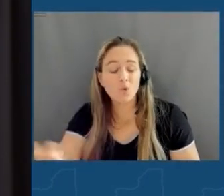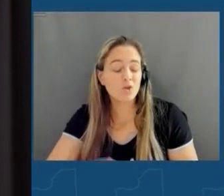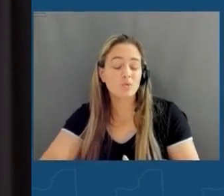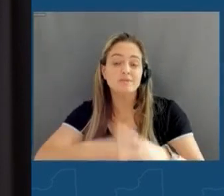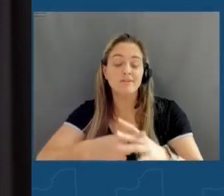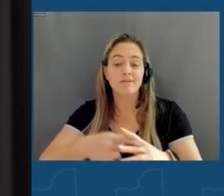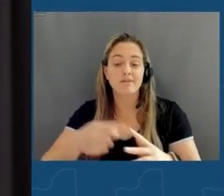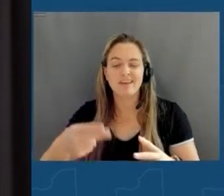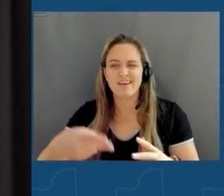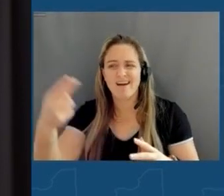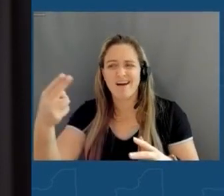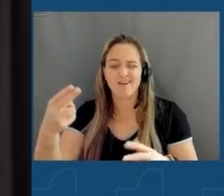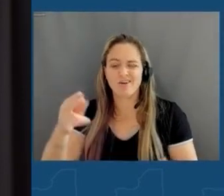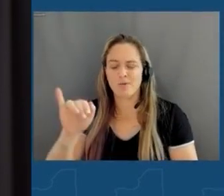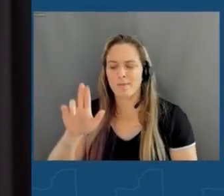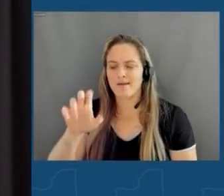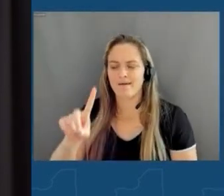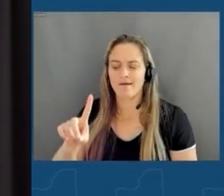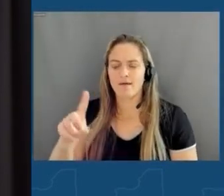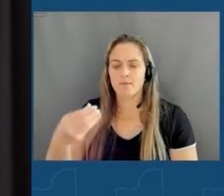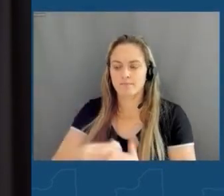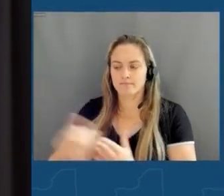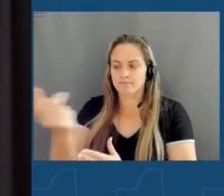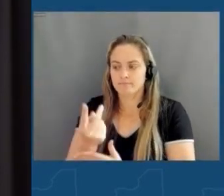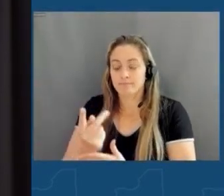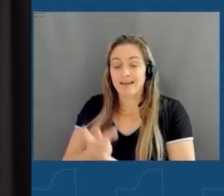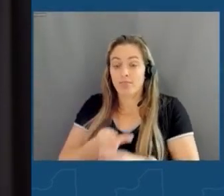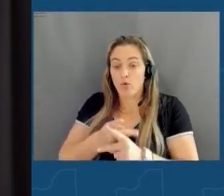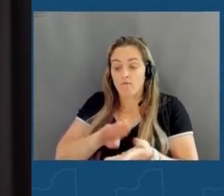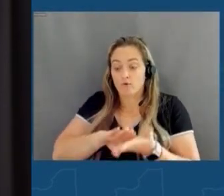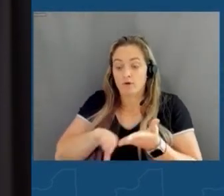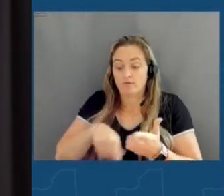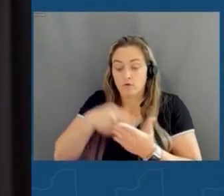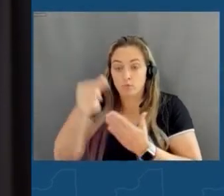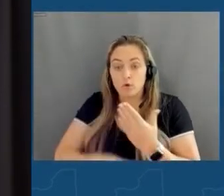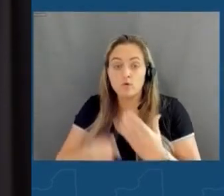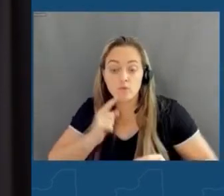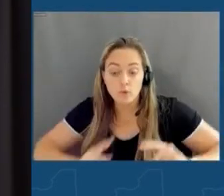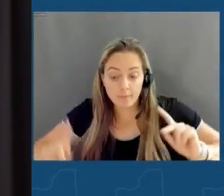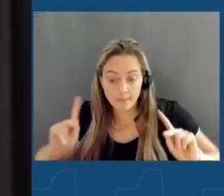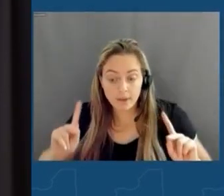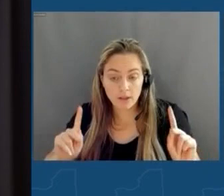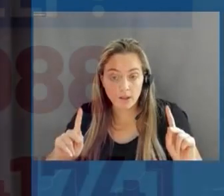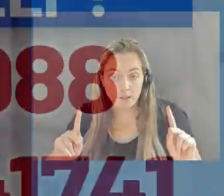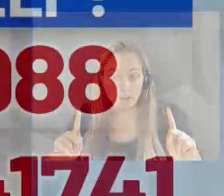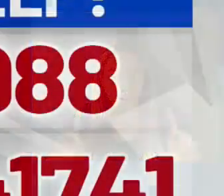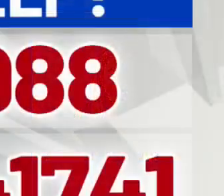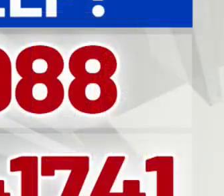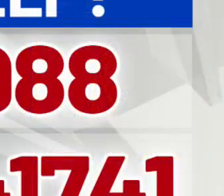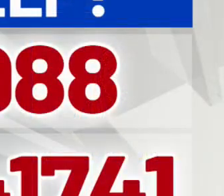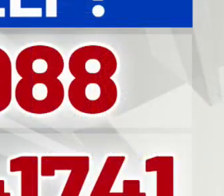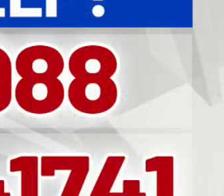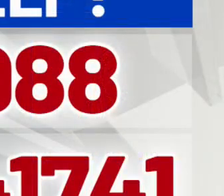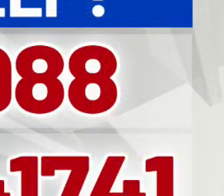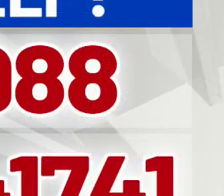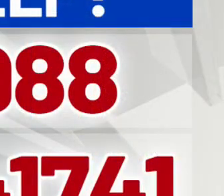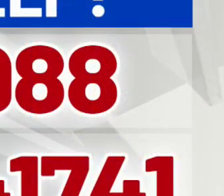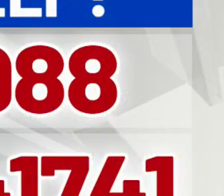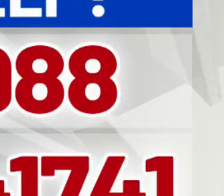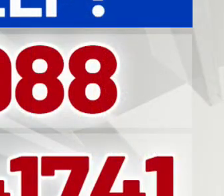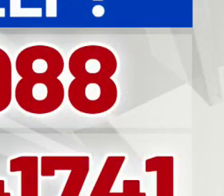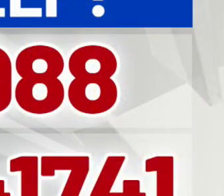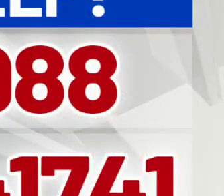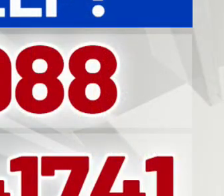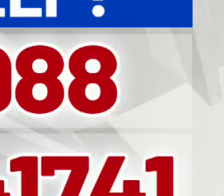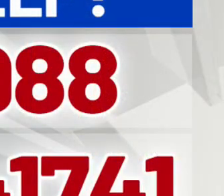that have not yet started to transition existing COVID beds back to community beds are set to be fined. Now, if you or someone you know